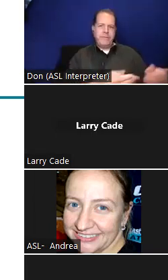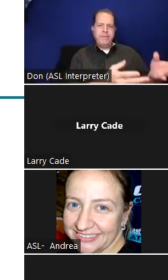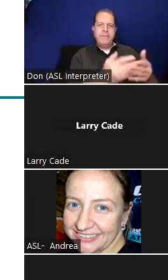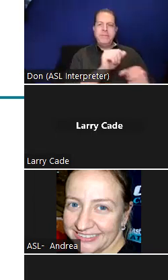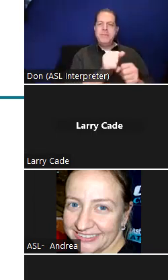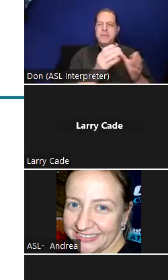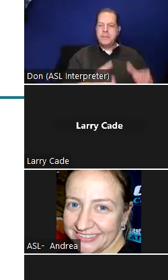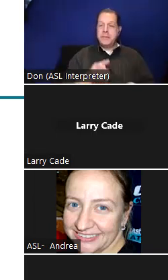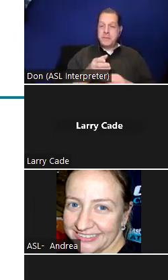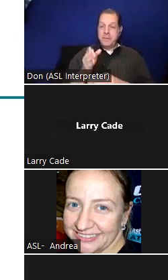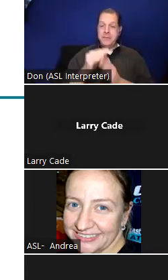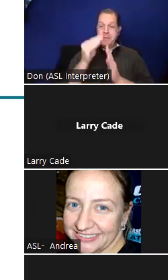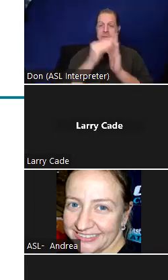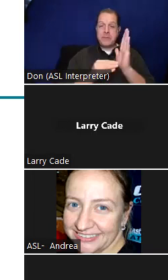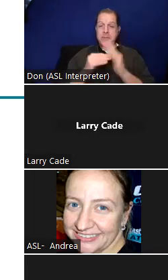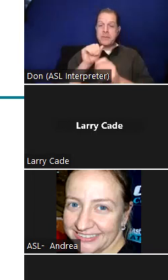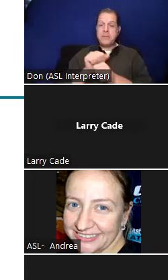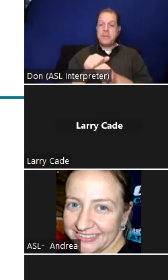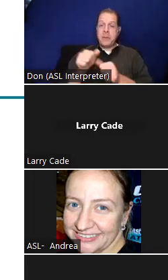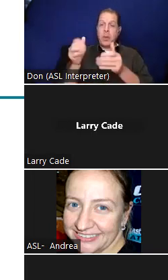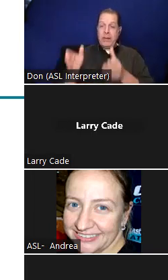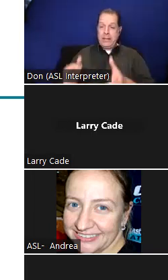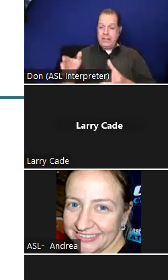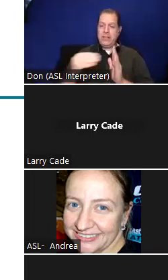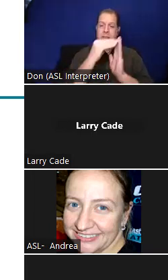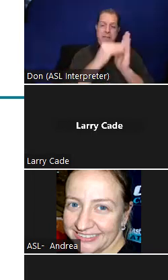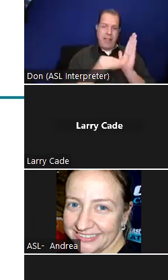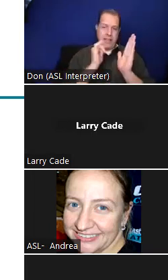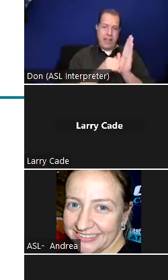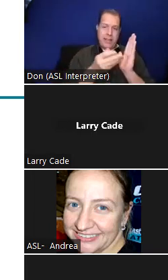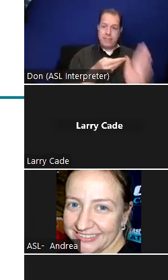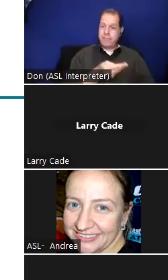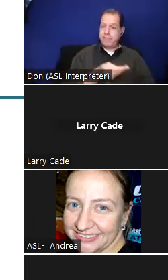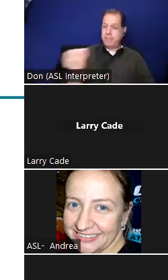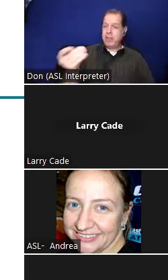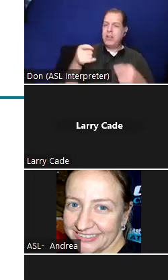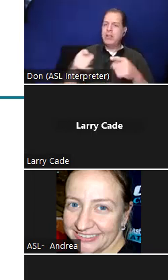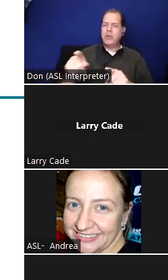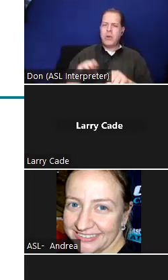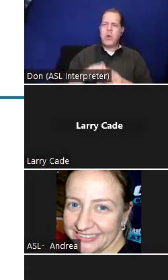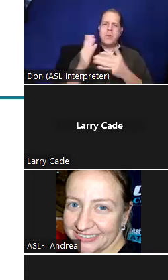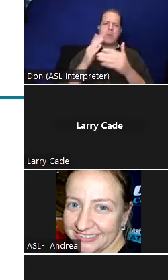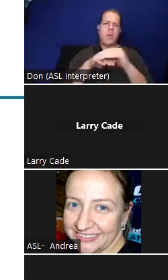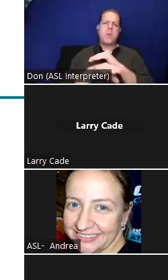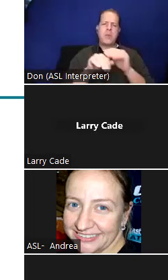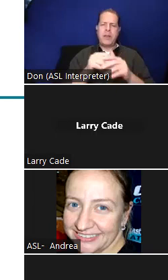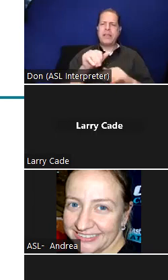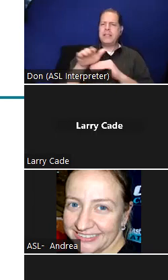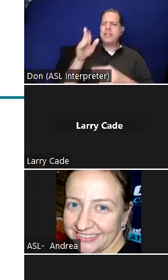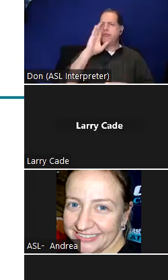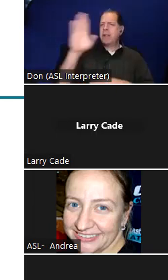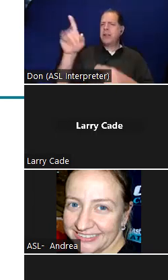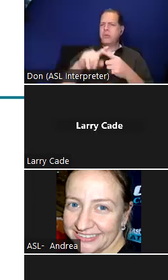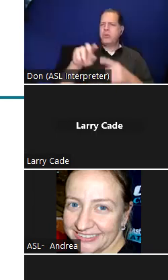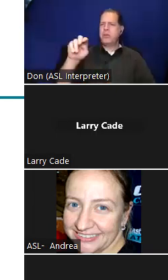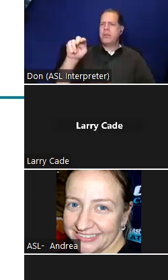is filled out, the employee just needs to fill it out. And then during open enrollment, they can send it directly to Navia